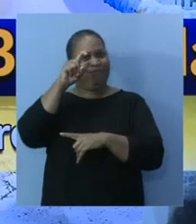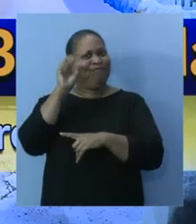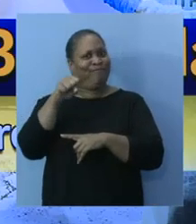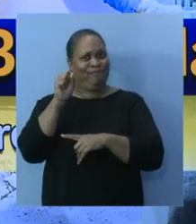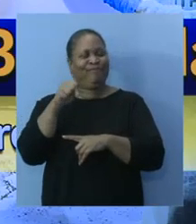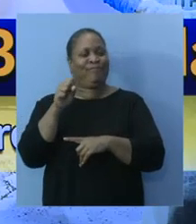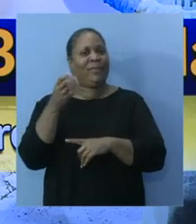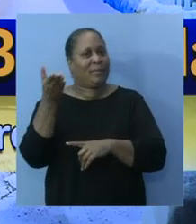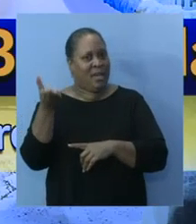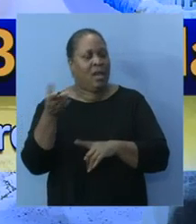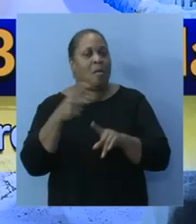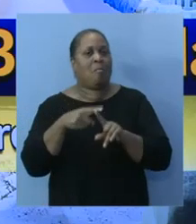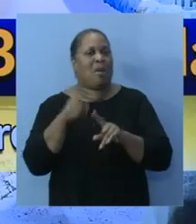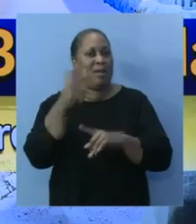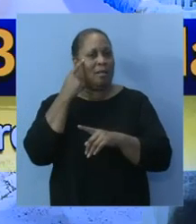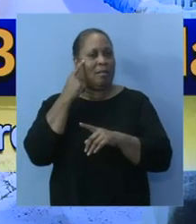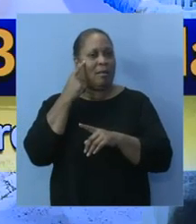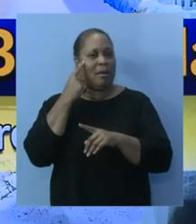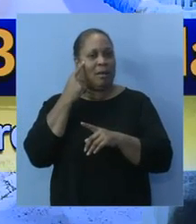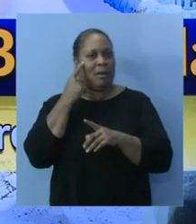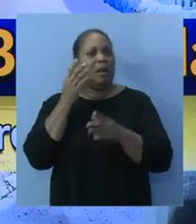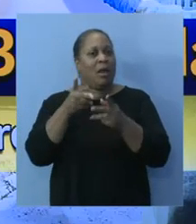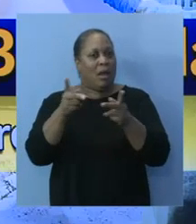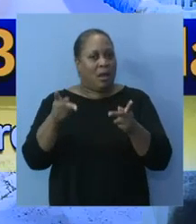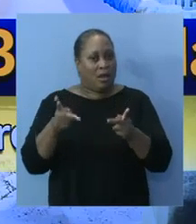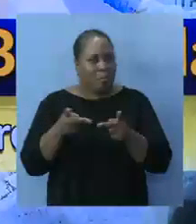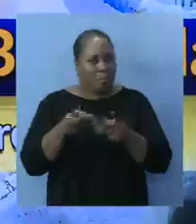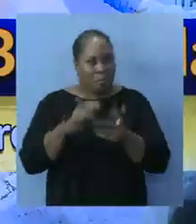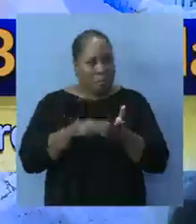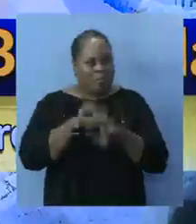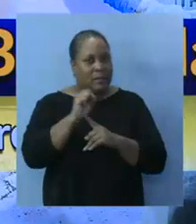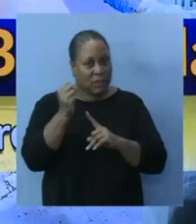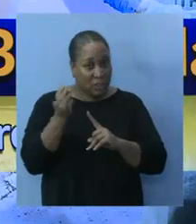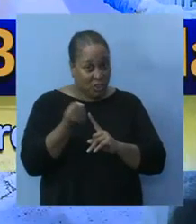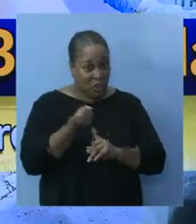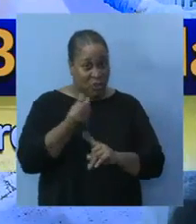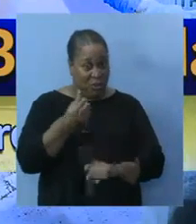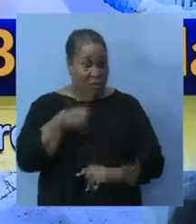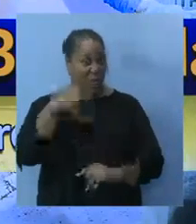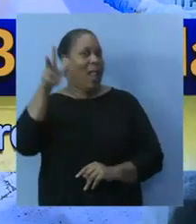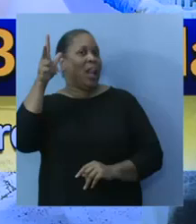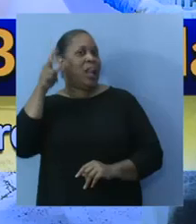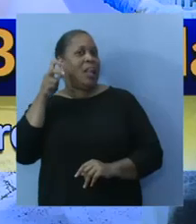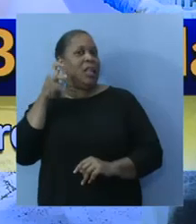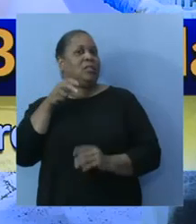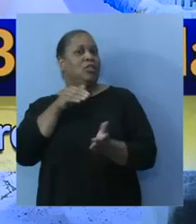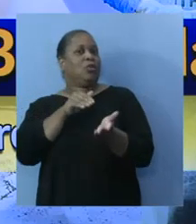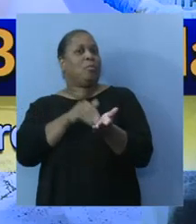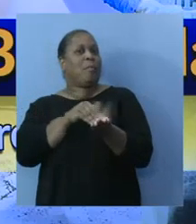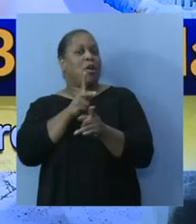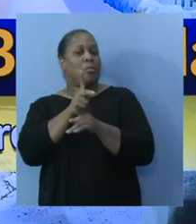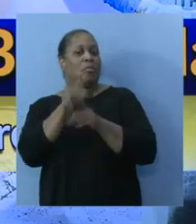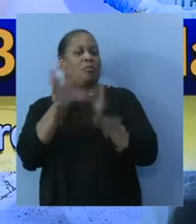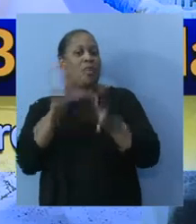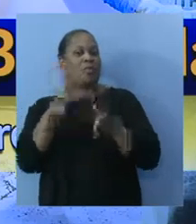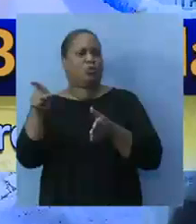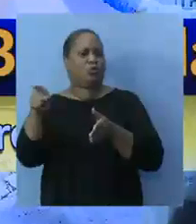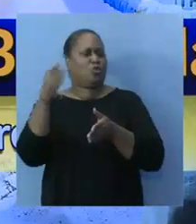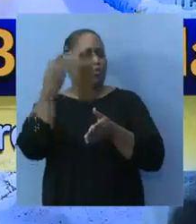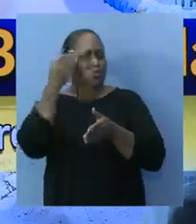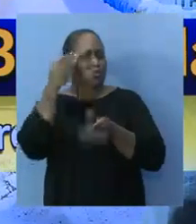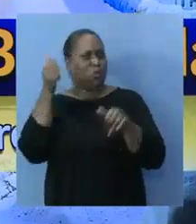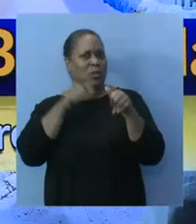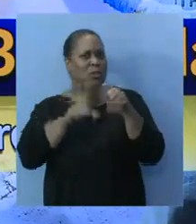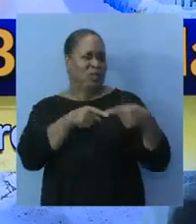But I think that in a place and case and instance, I listen to medical professionals and people who know science